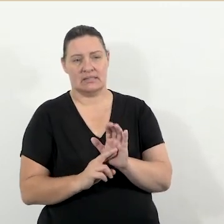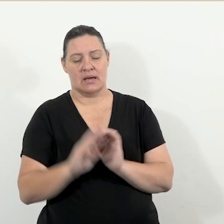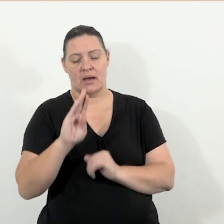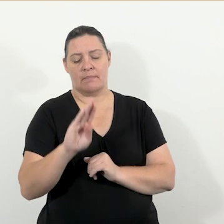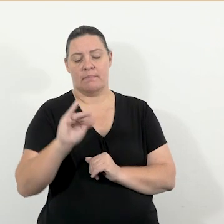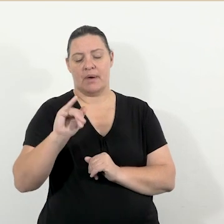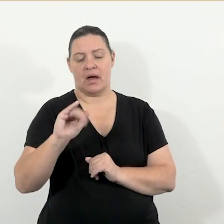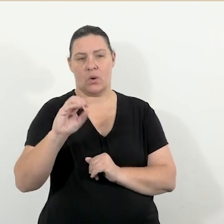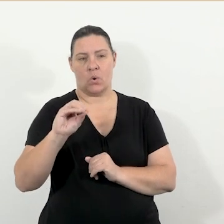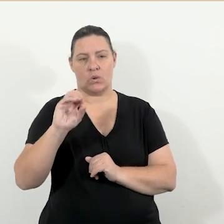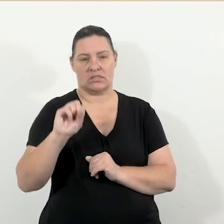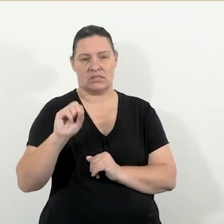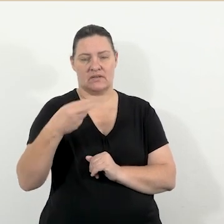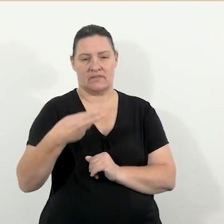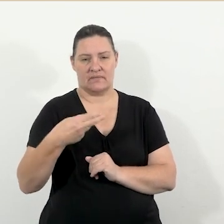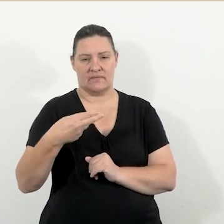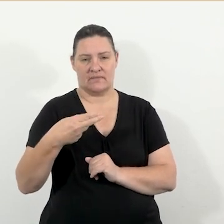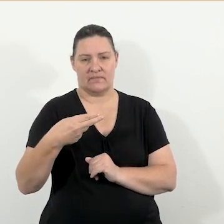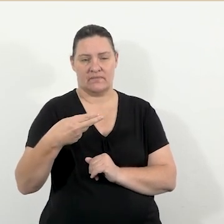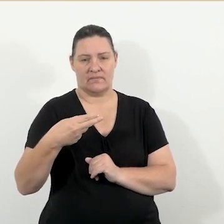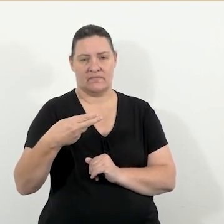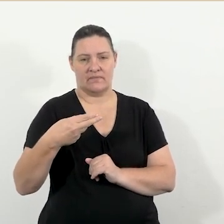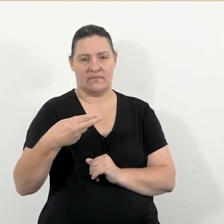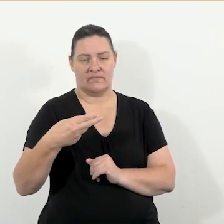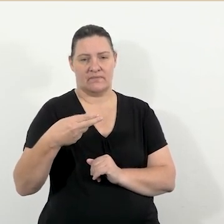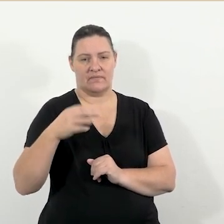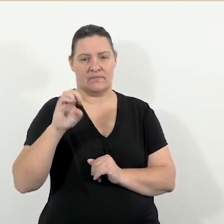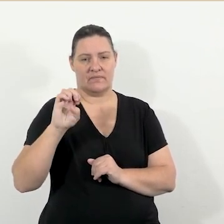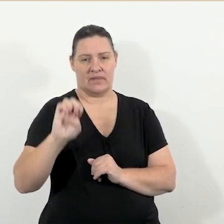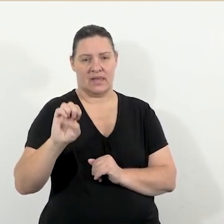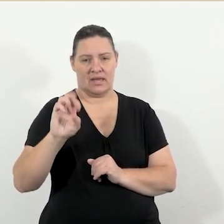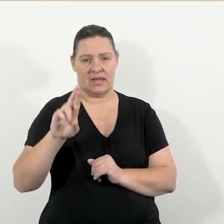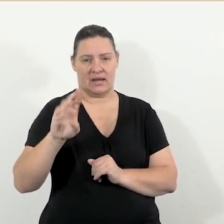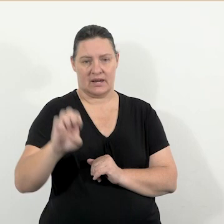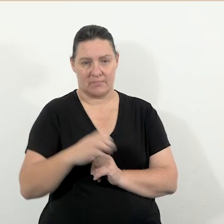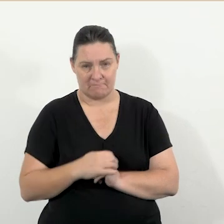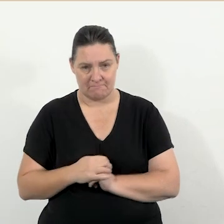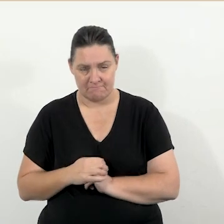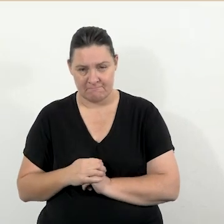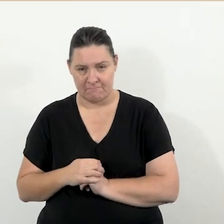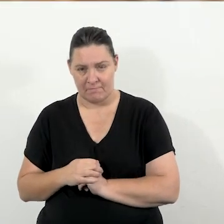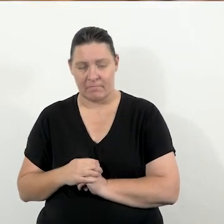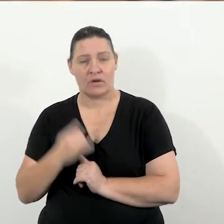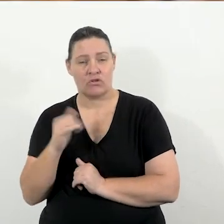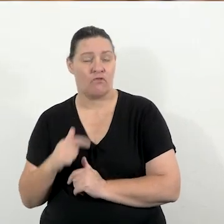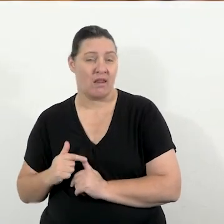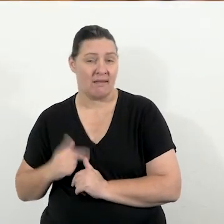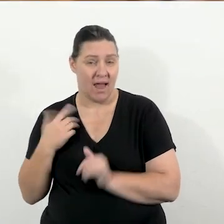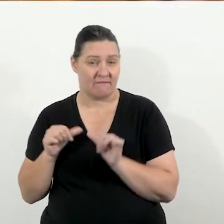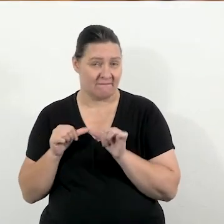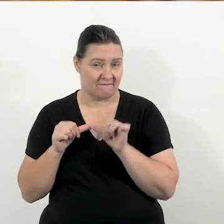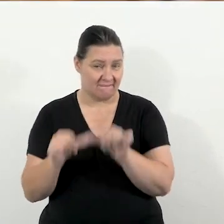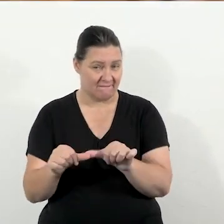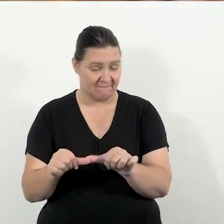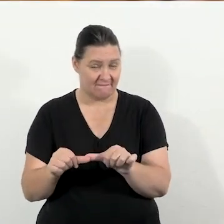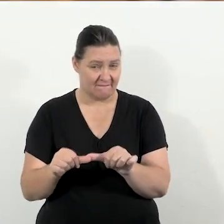the biosphere. Okay, they all represent the biosphere. Now, in order for life to